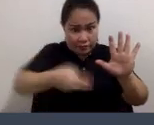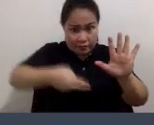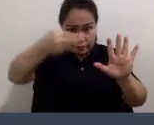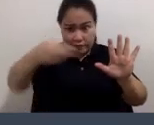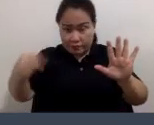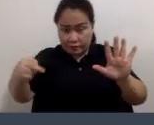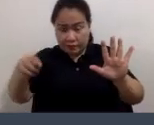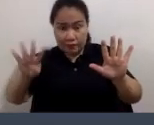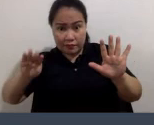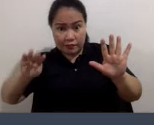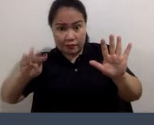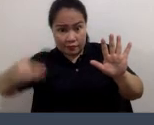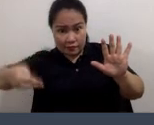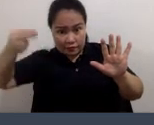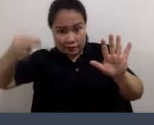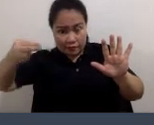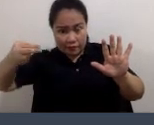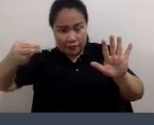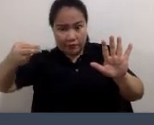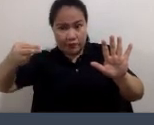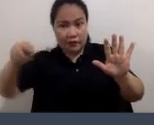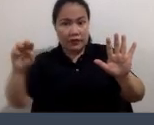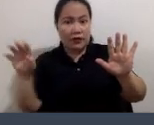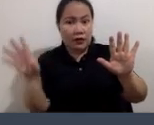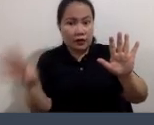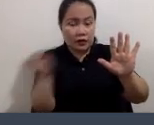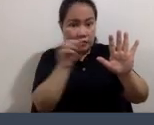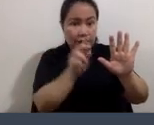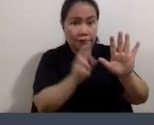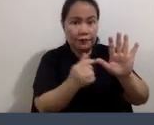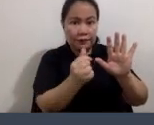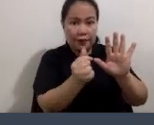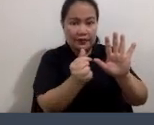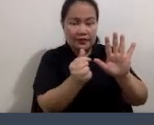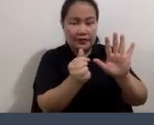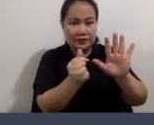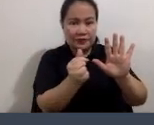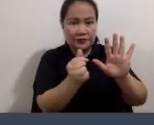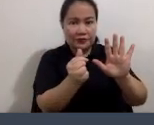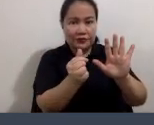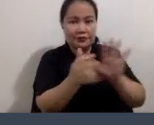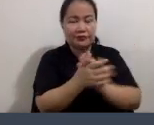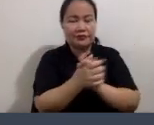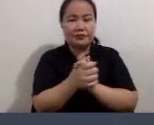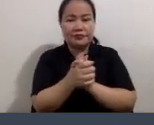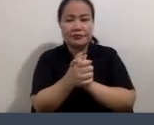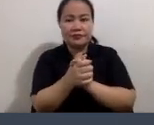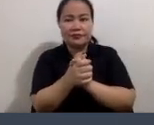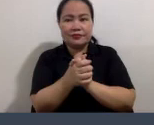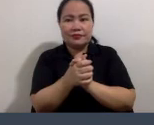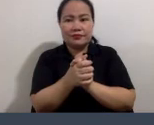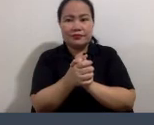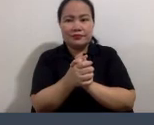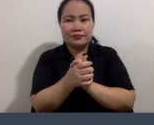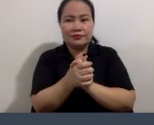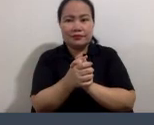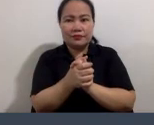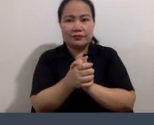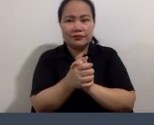5. Okay? And then, keep the sign of the bigger absolute value. So, mas mataas to. That's why this is positive.